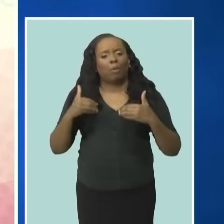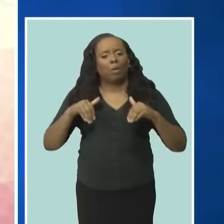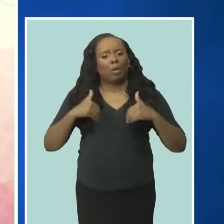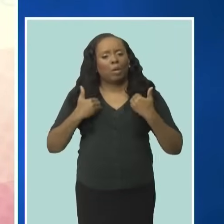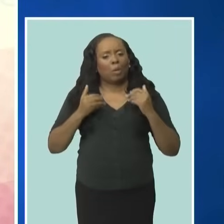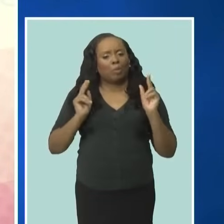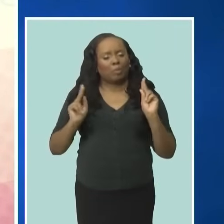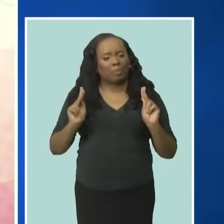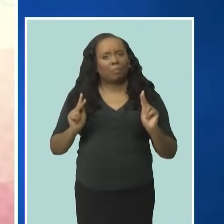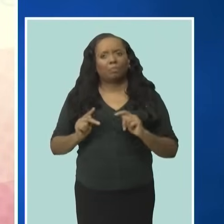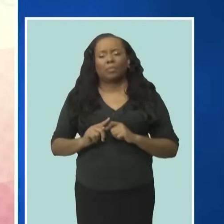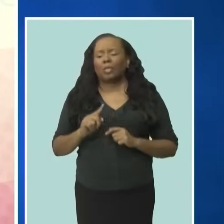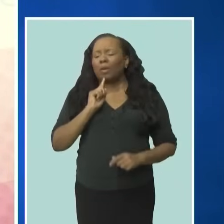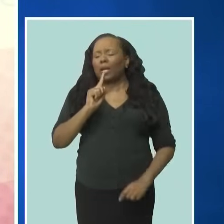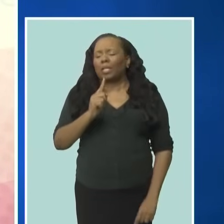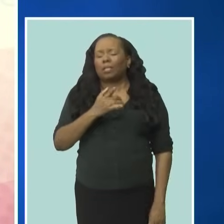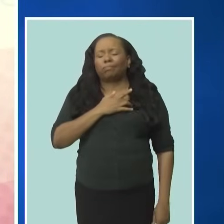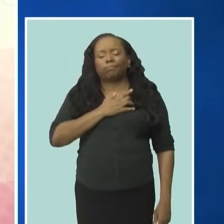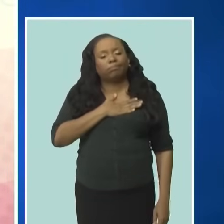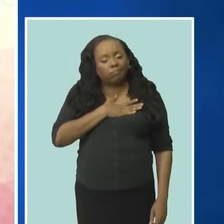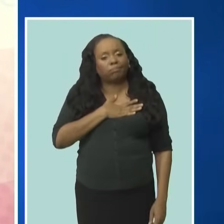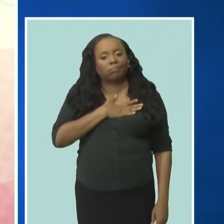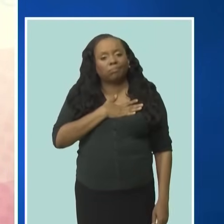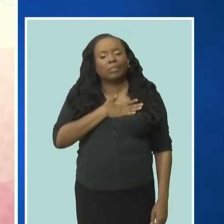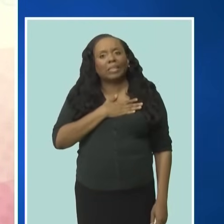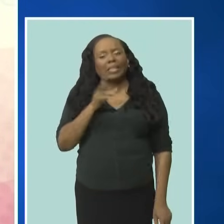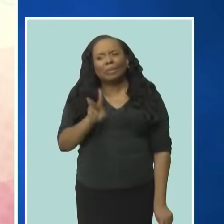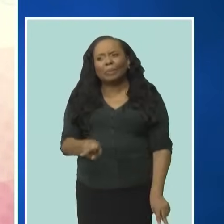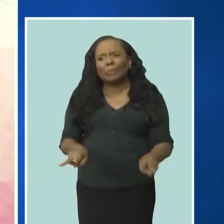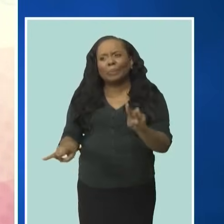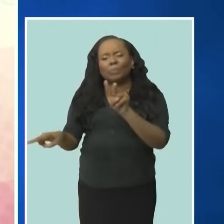And it's truly heartening to see how